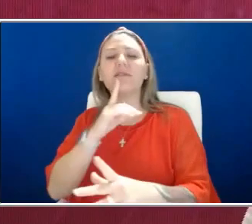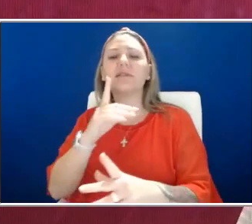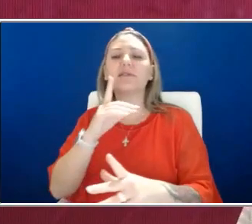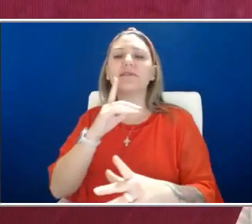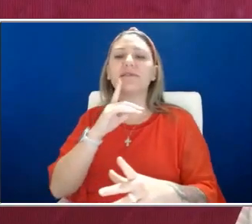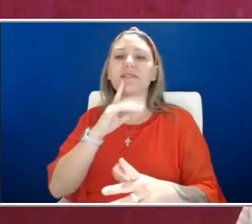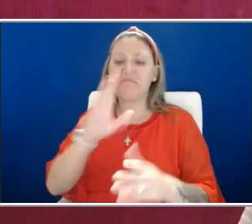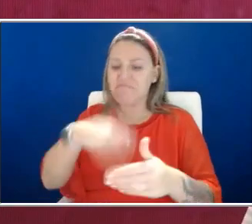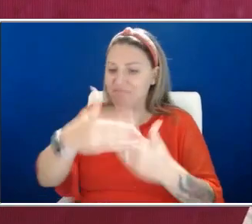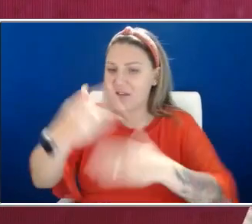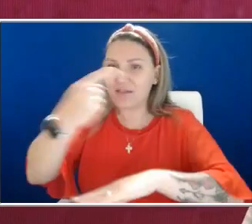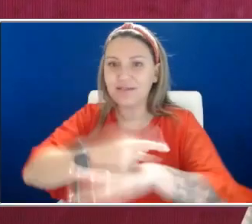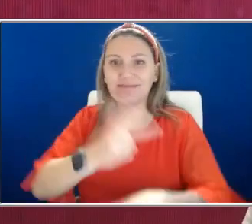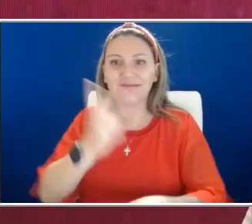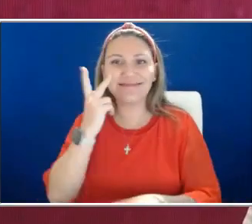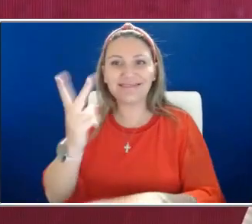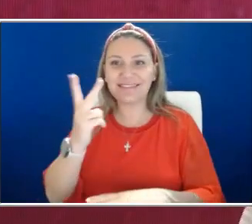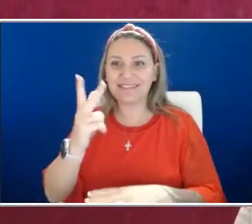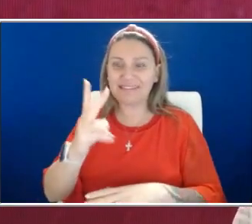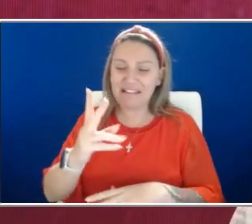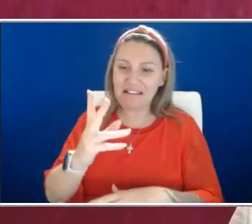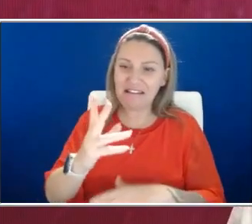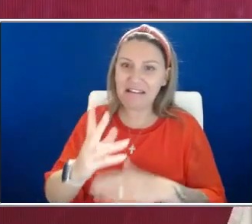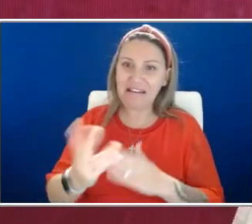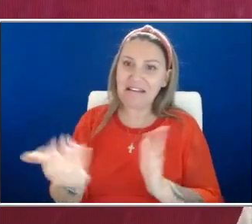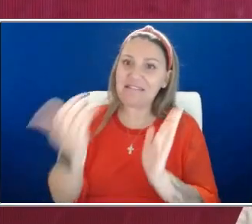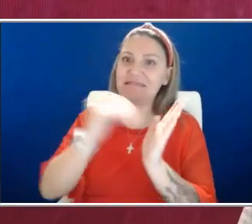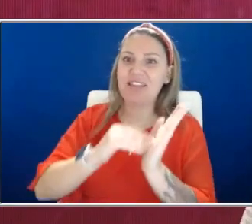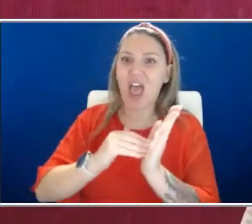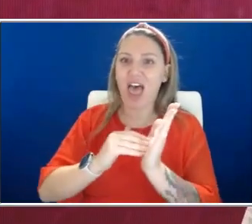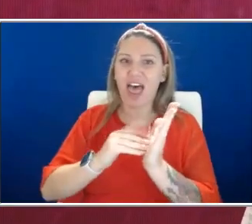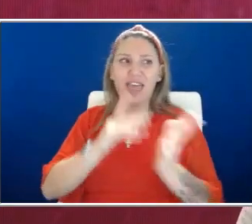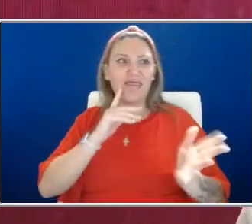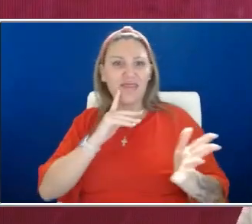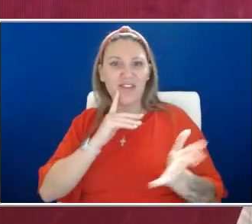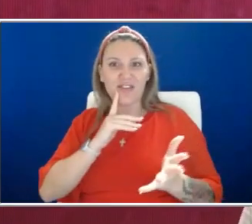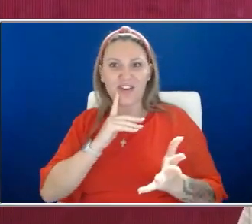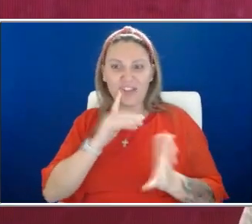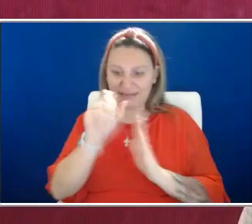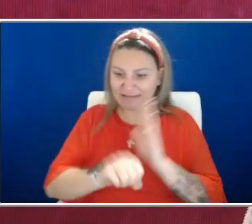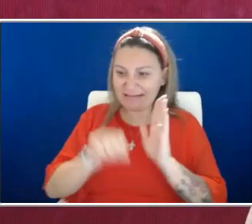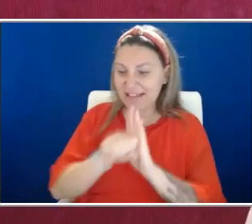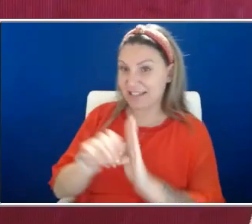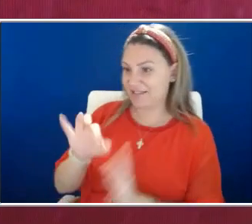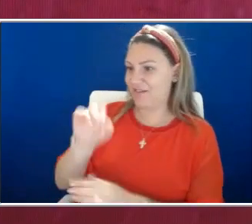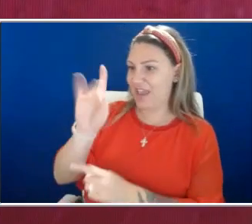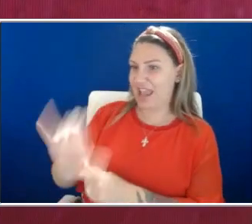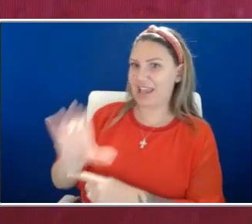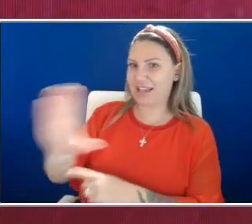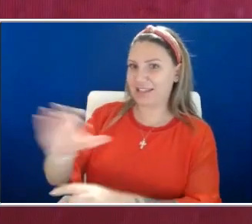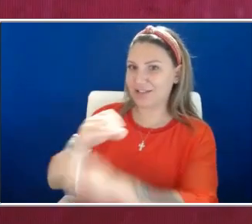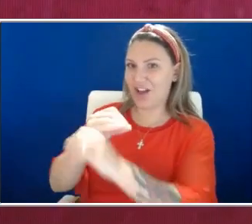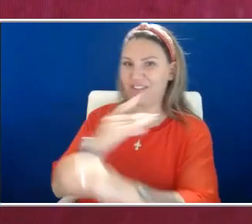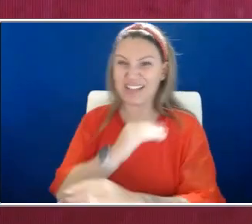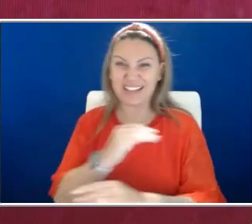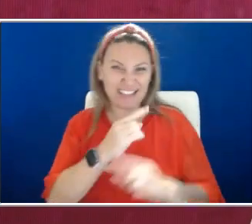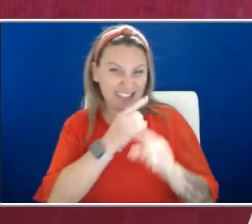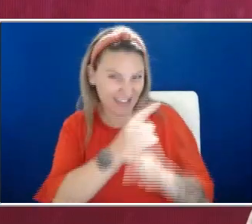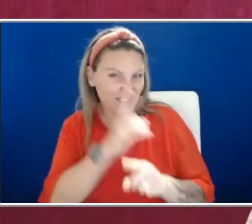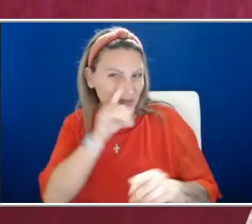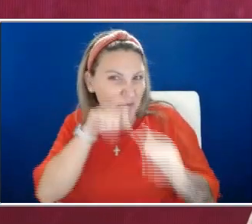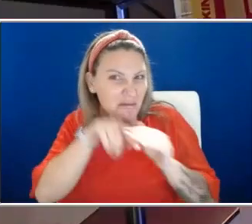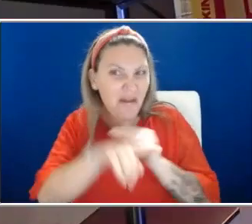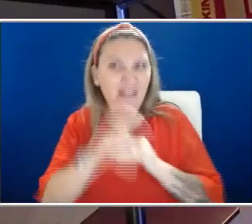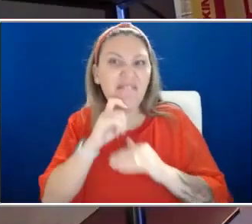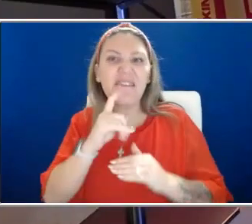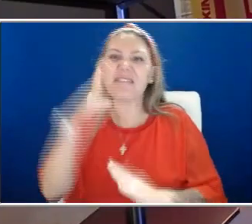see another chapter of Andy's extensive offensive set, and then his defense is going to be sneaky good. So I think we'll get up into the top 10 on the